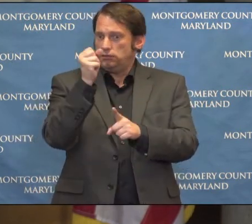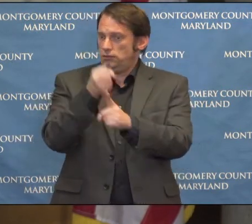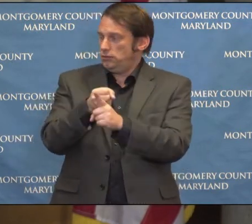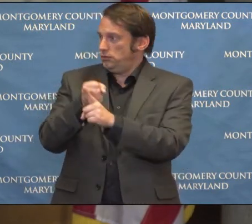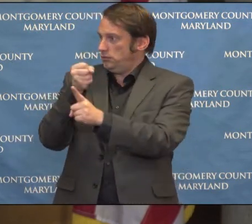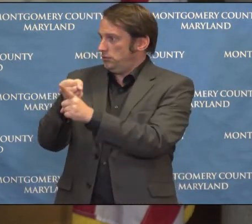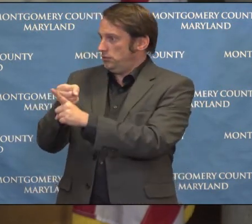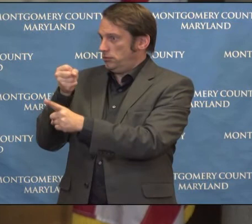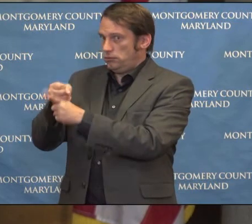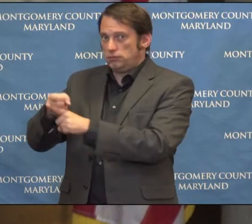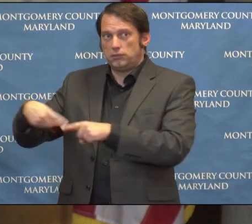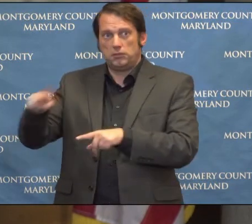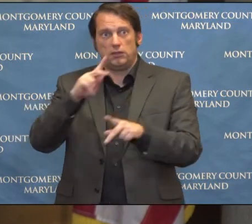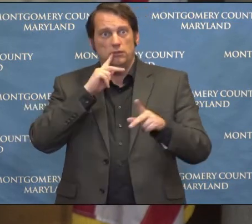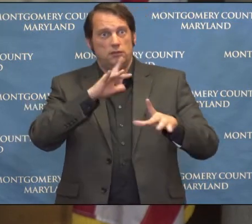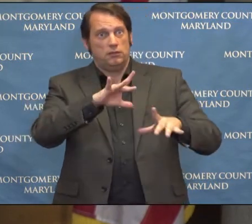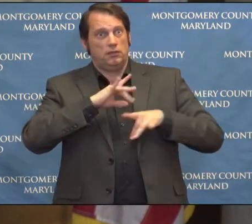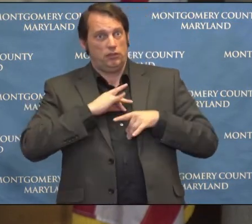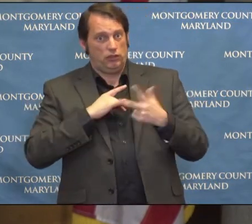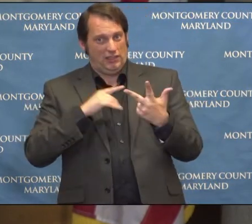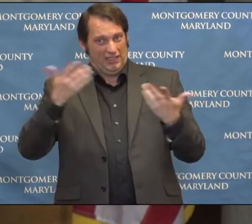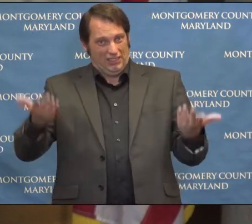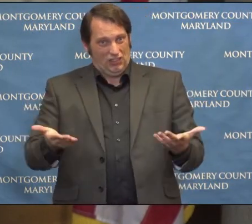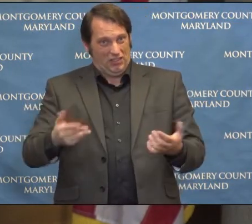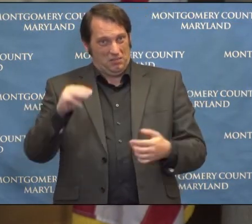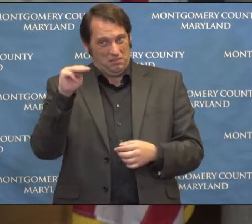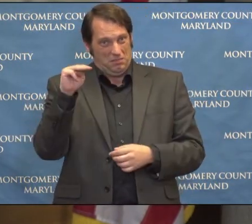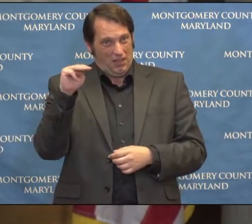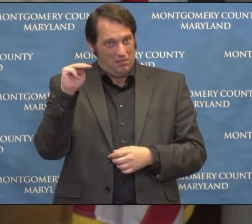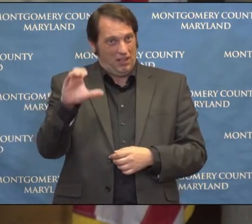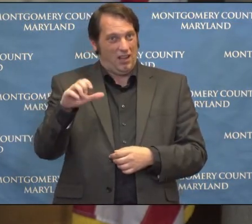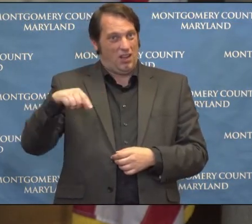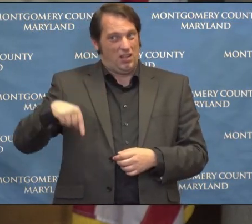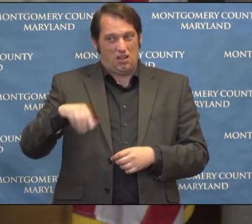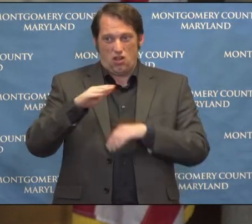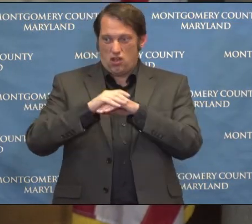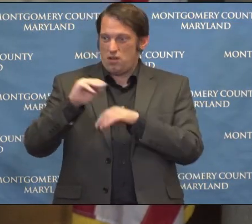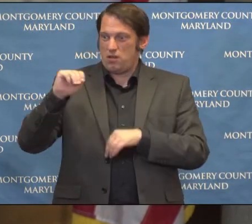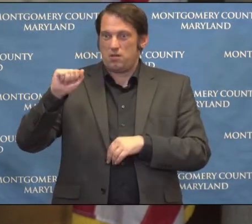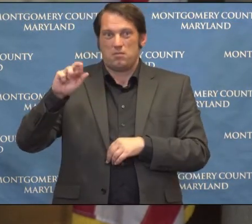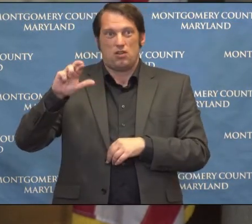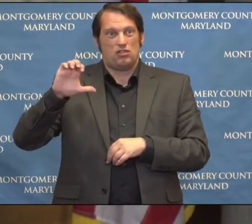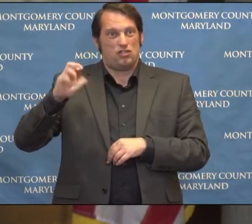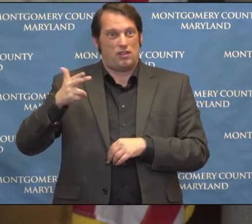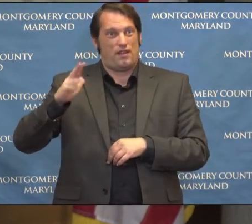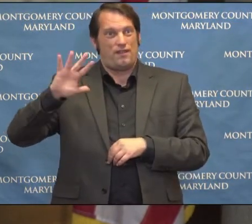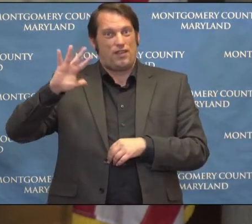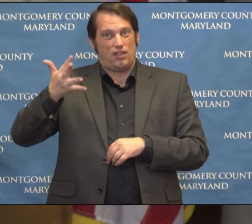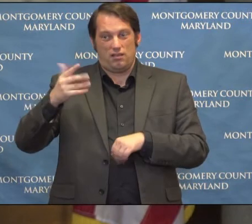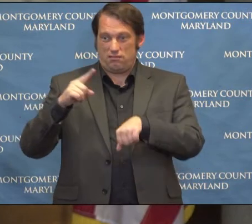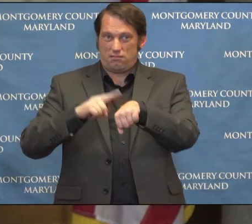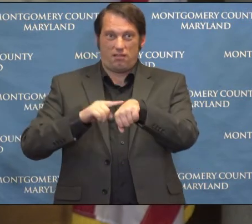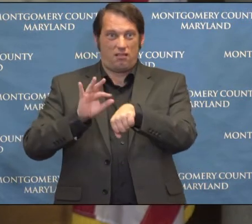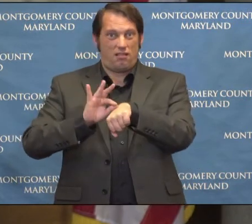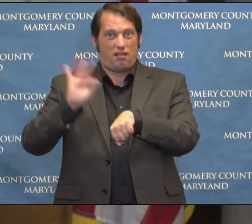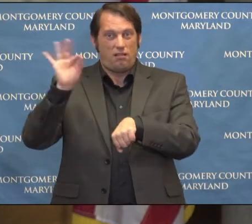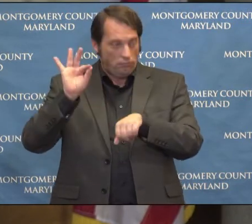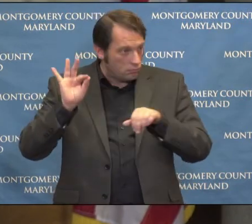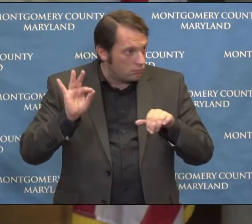March 5th on a Thursday night. I will never forget that experience. Yes, on the